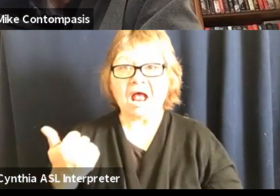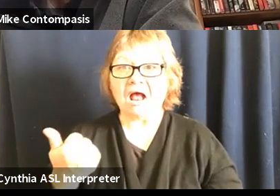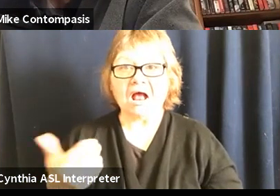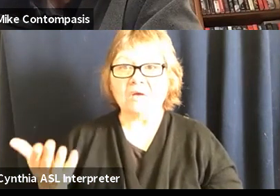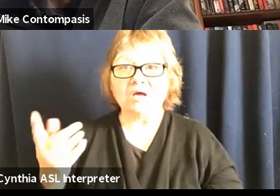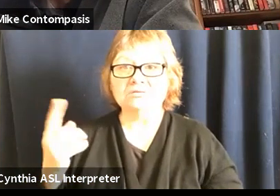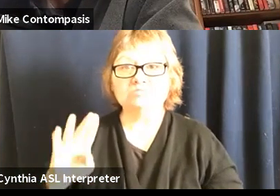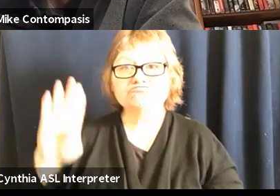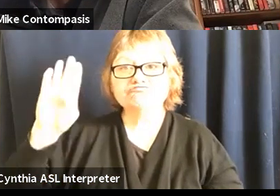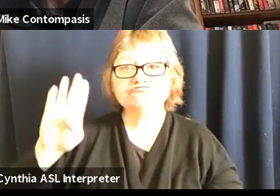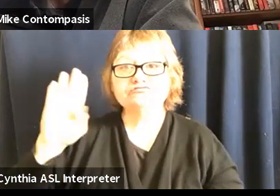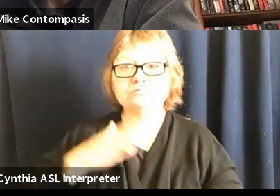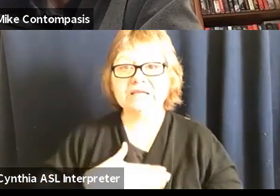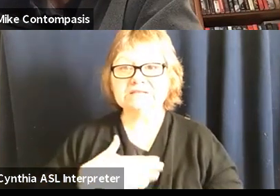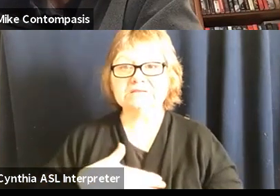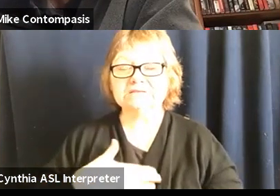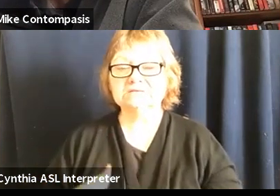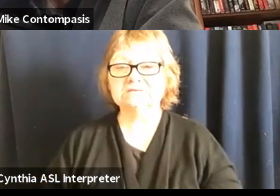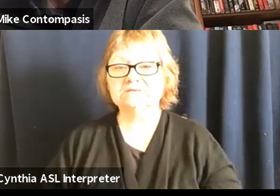attendees, please raise your hand.